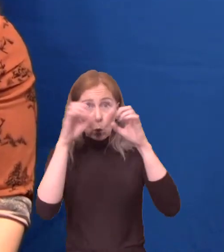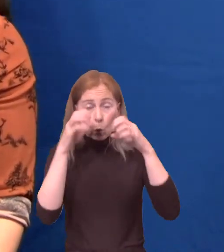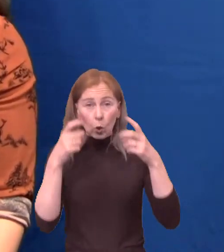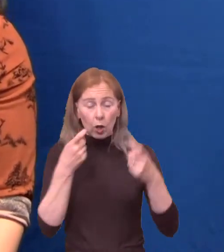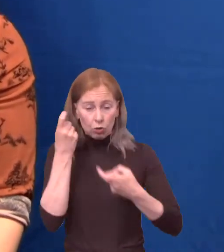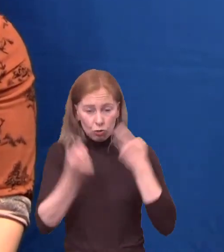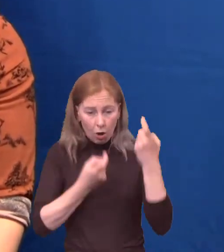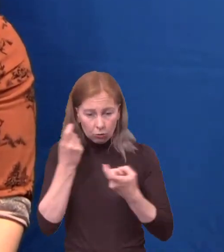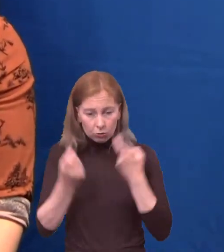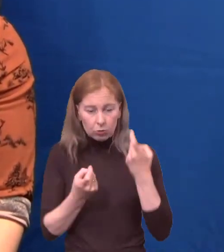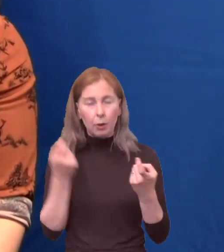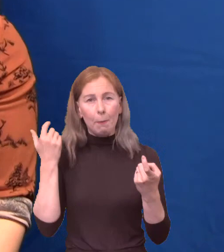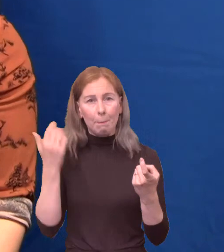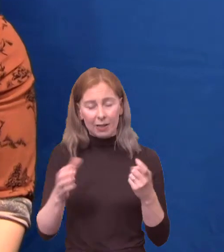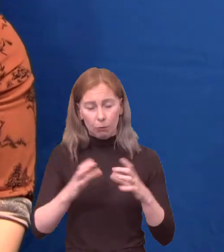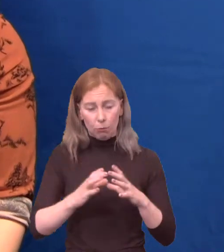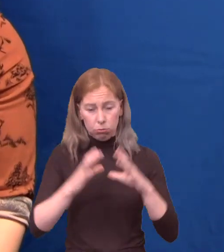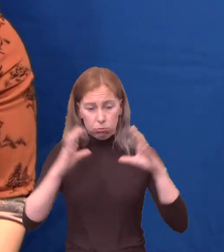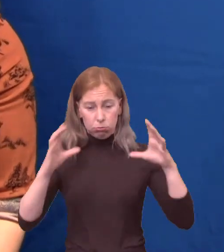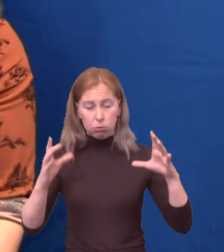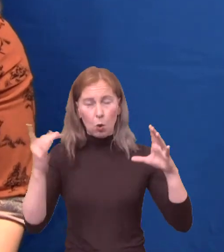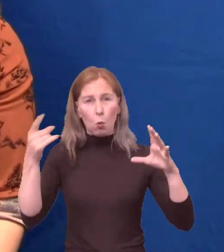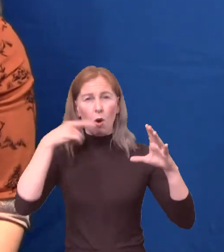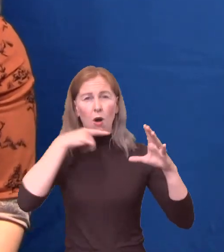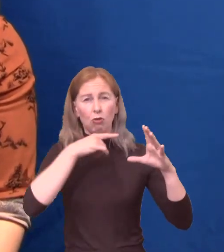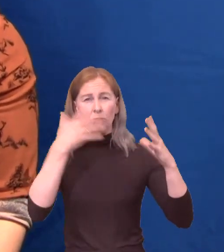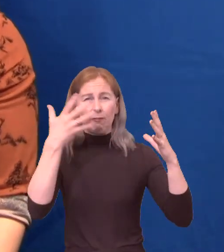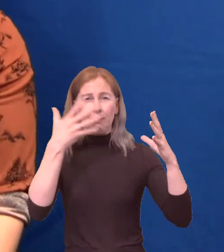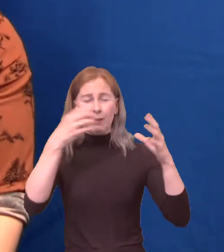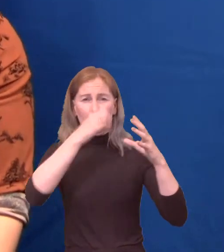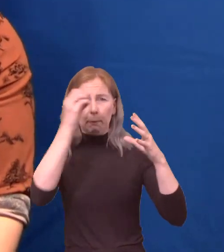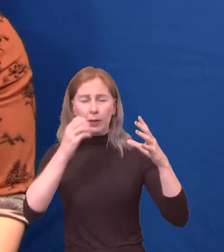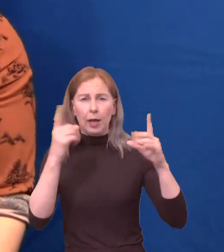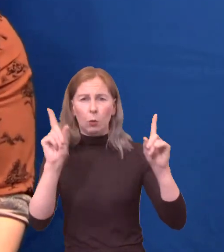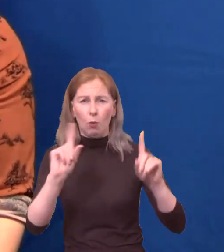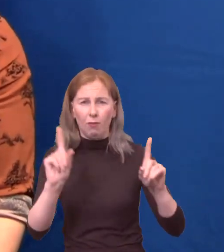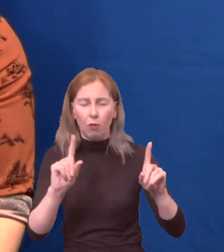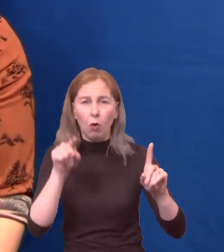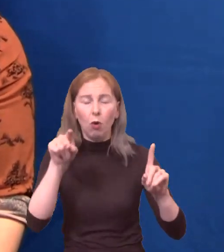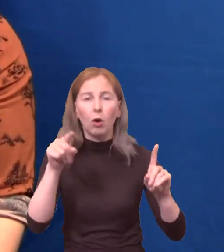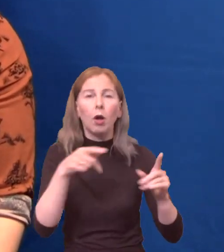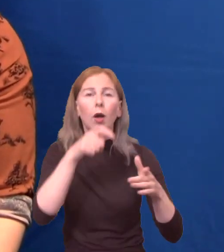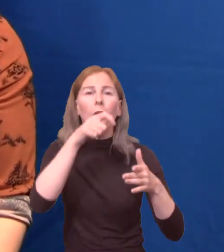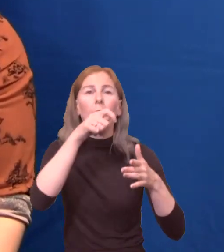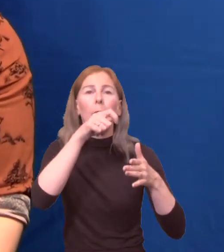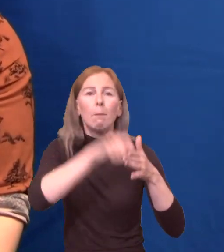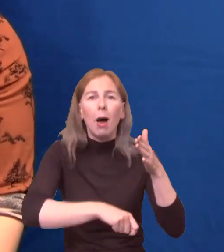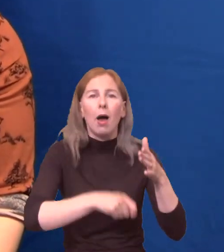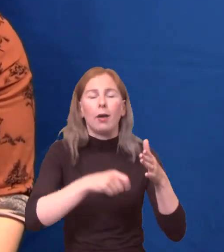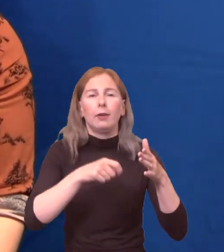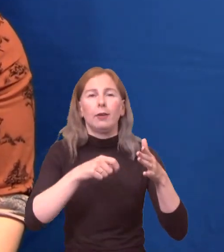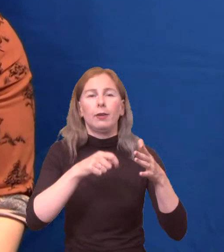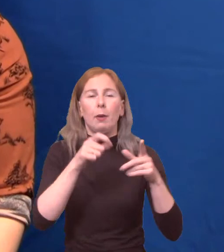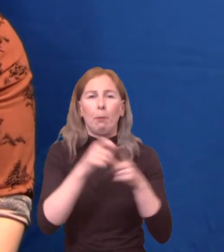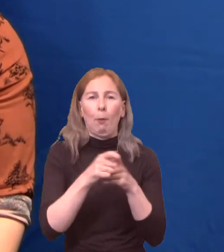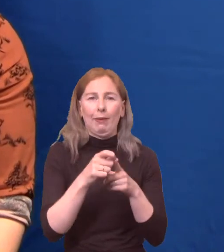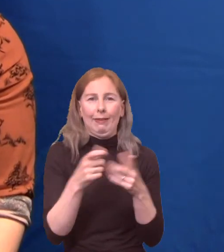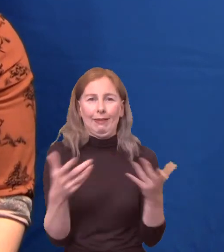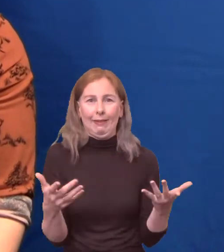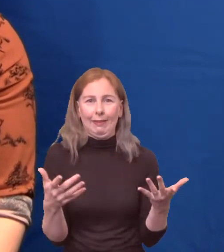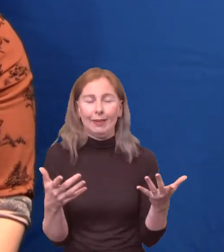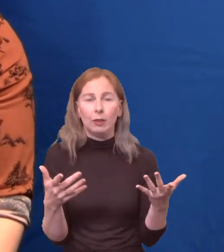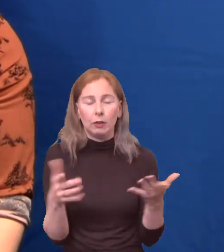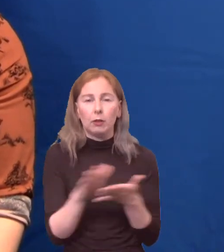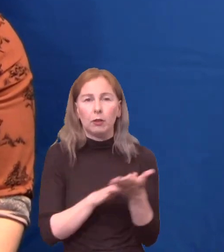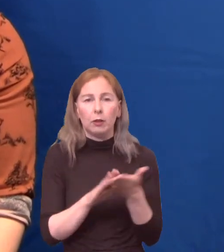for buying a puppy as a result of lockdown. So you're seeing a lot more people with dogs, and unfortunately because of the demand, you're